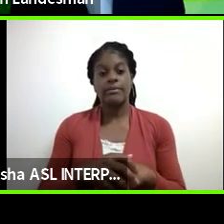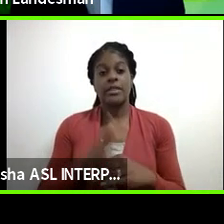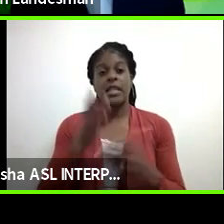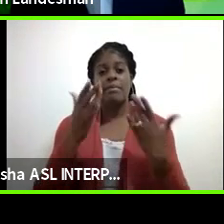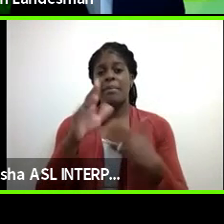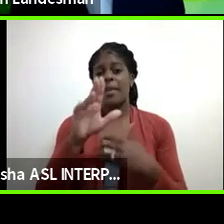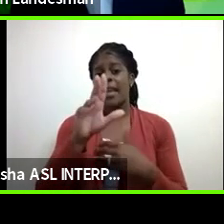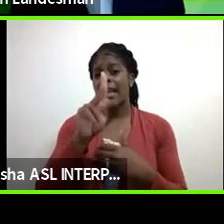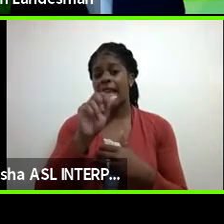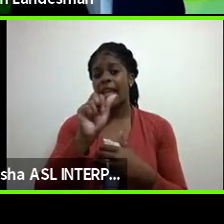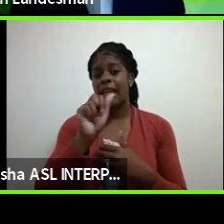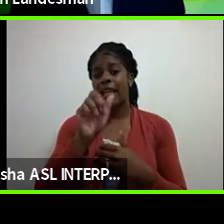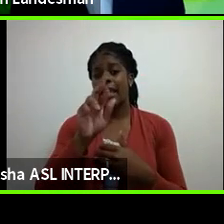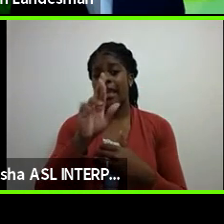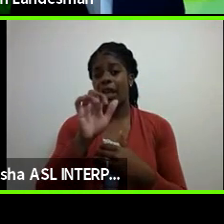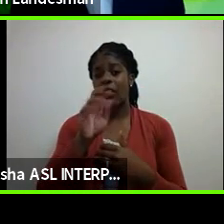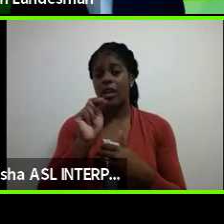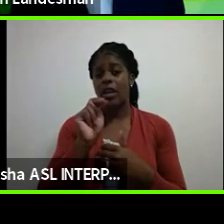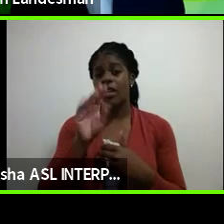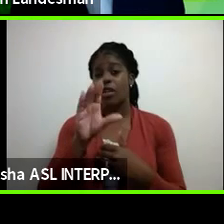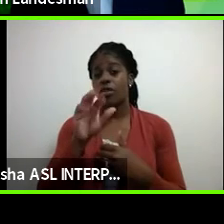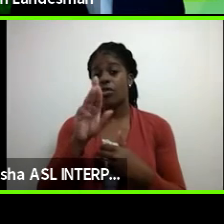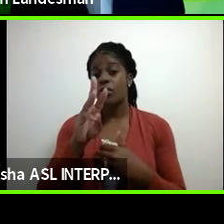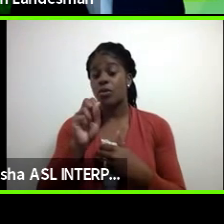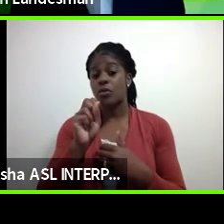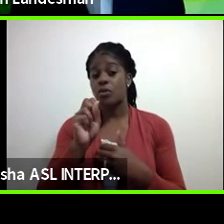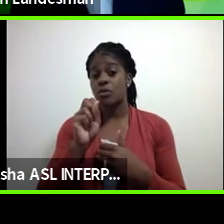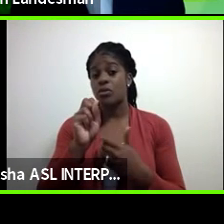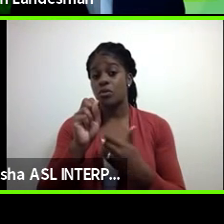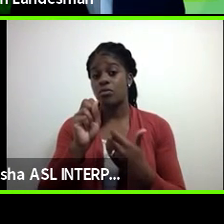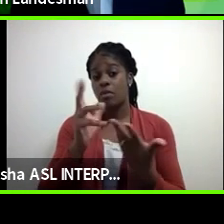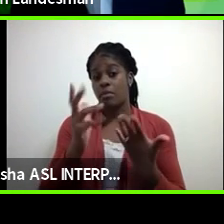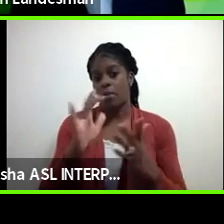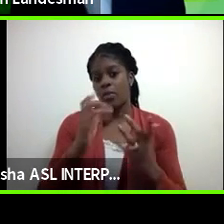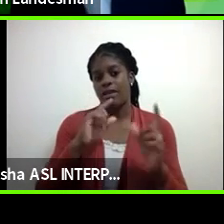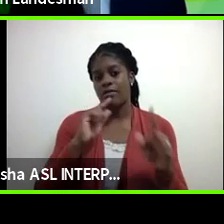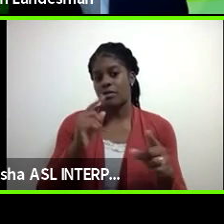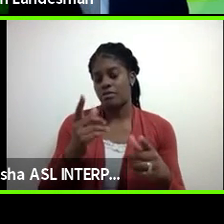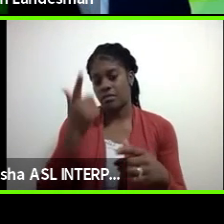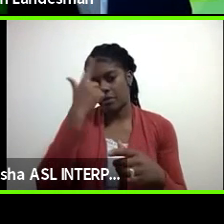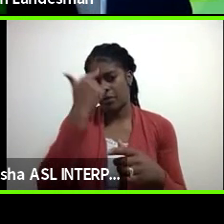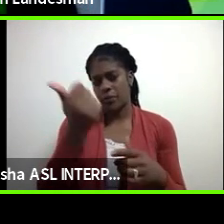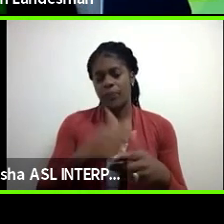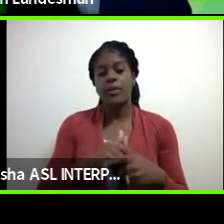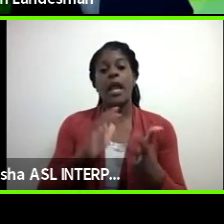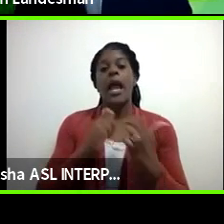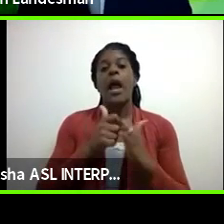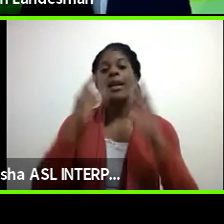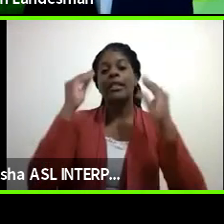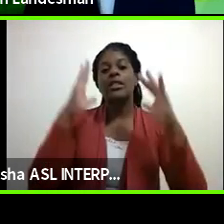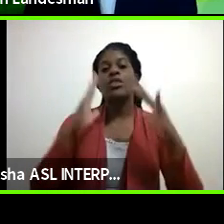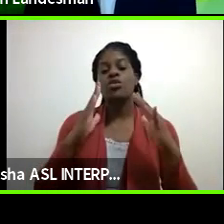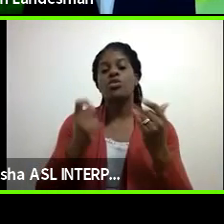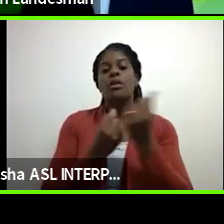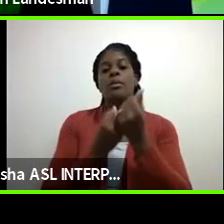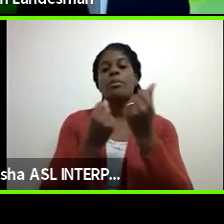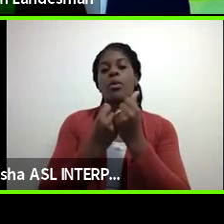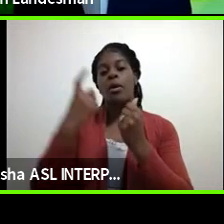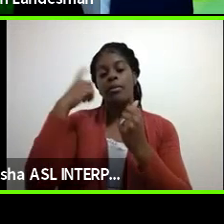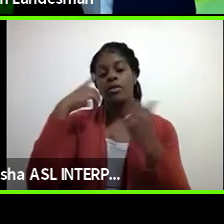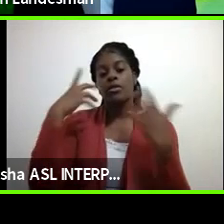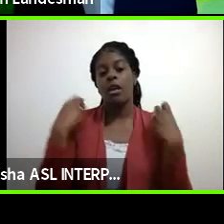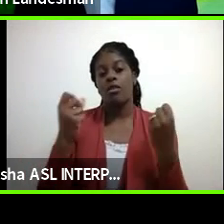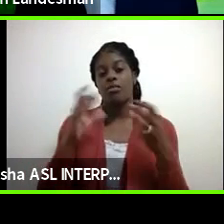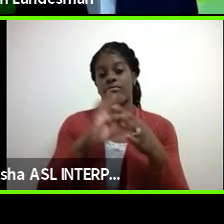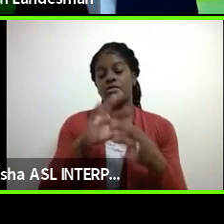Karen Cruz would like to answer it. I'll leave it up to you guys, whoever wants to jump in. But how can teachers support mental health when it comes to racism? And how do we